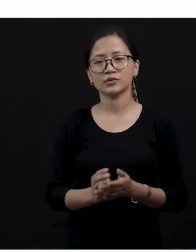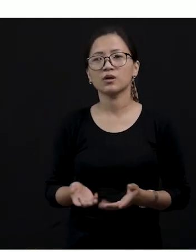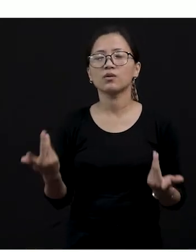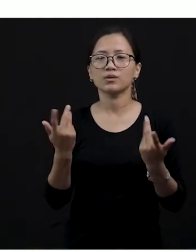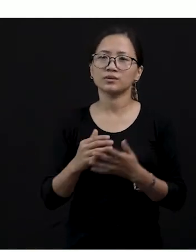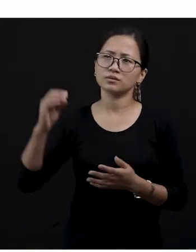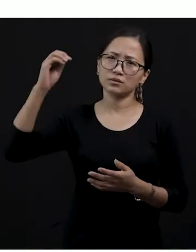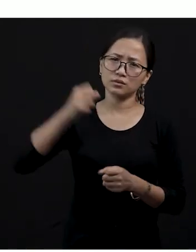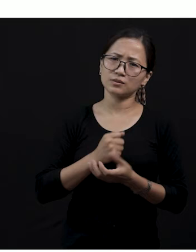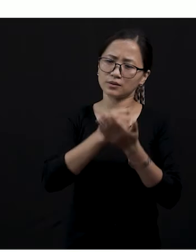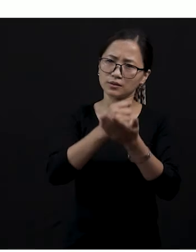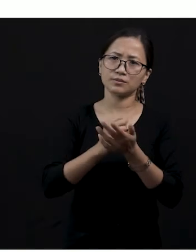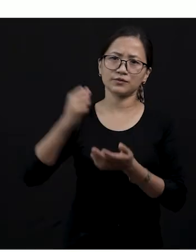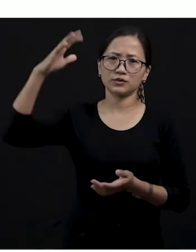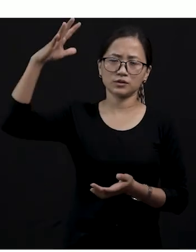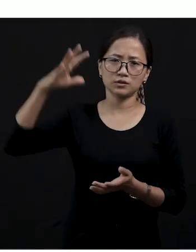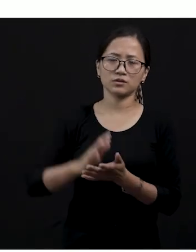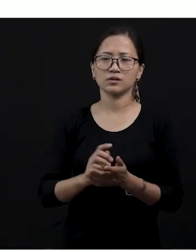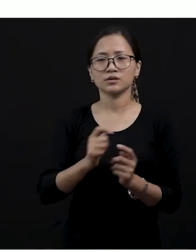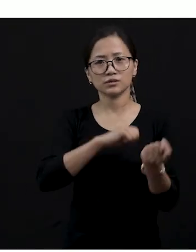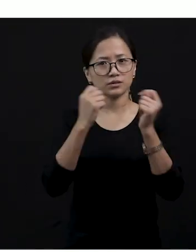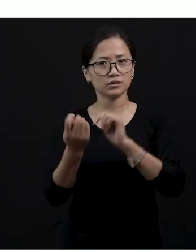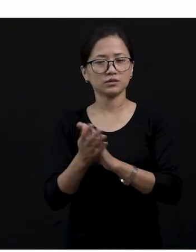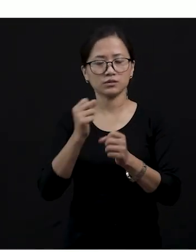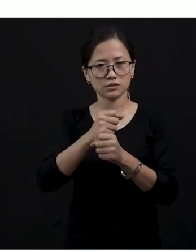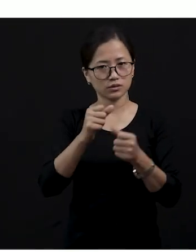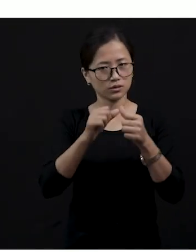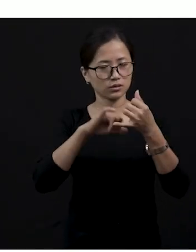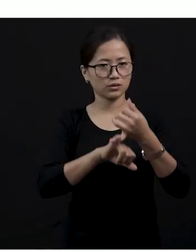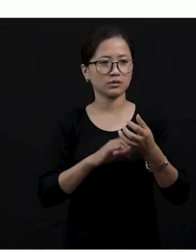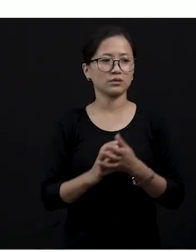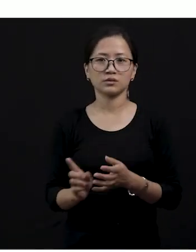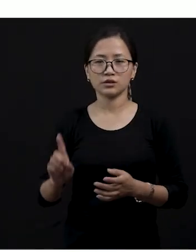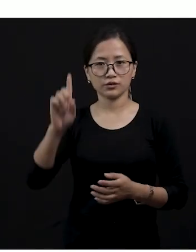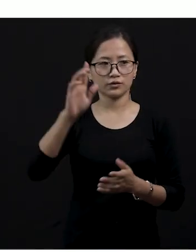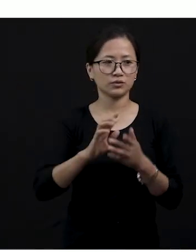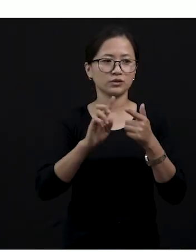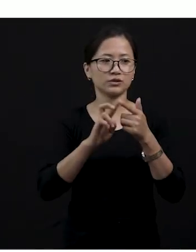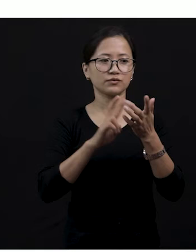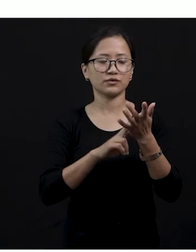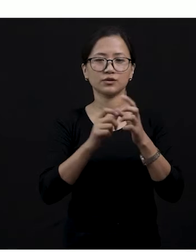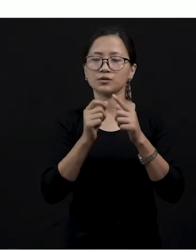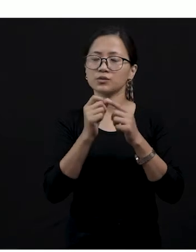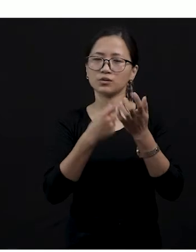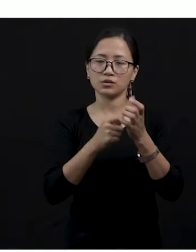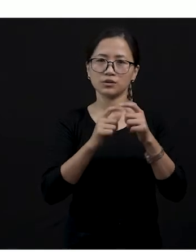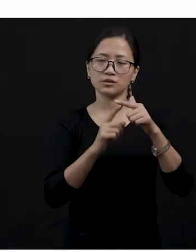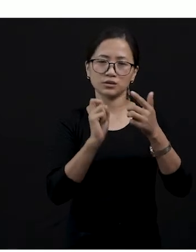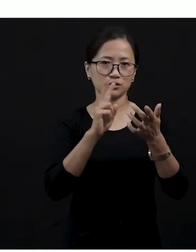help of the sun, it gets heated up and it turns to gas. That is evaporation. So,